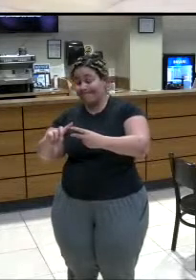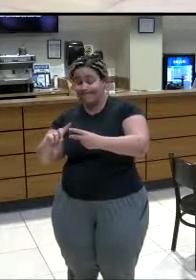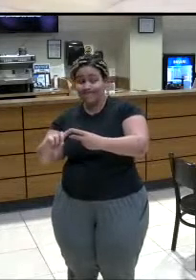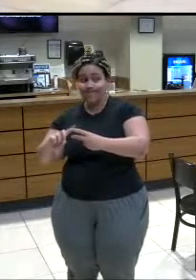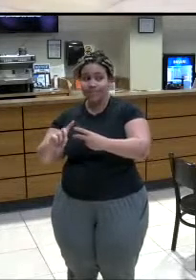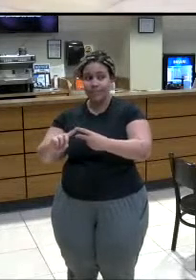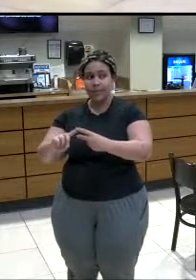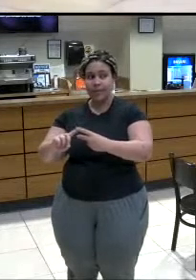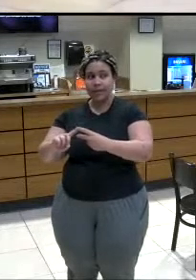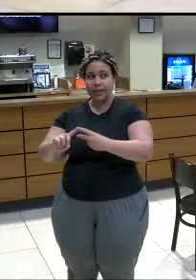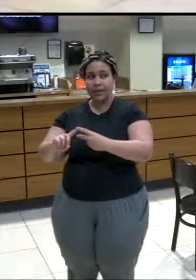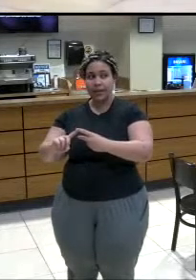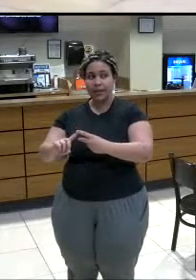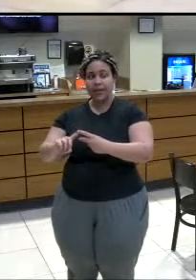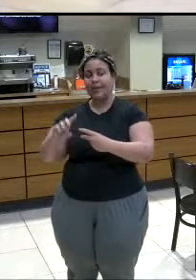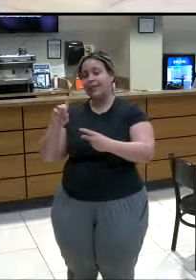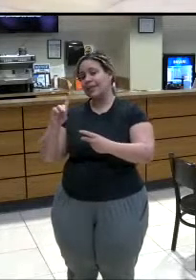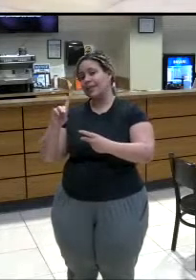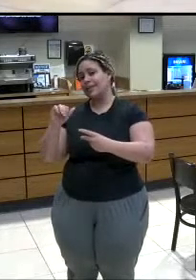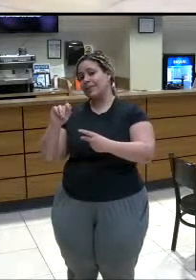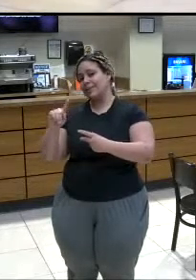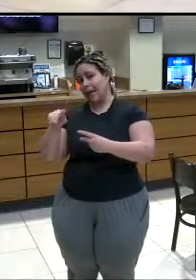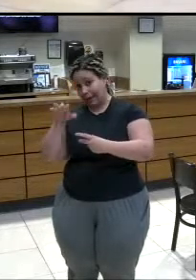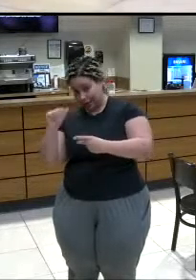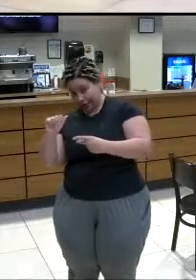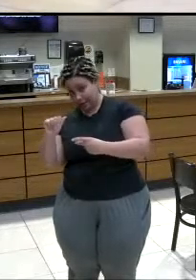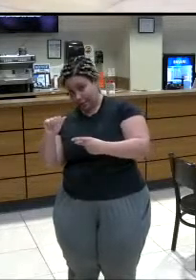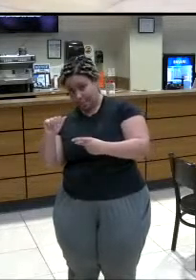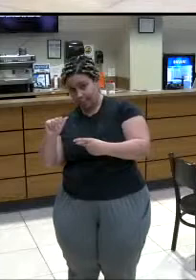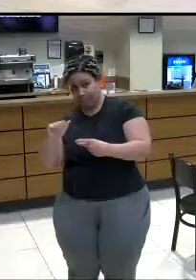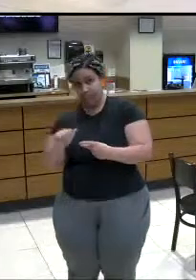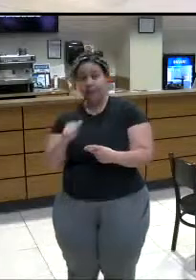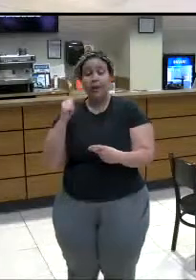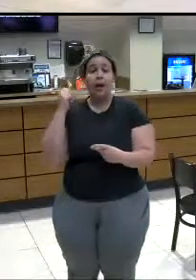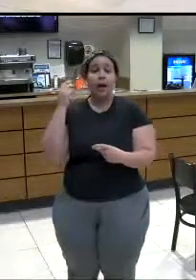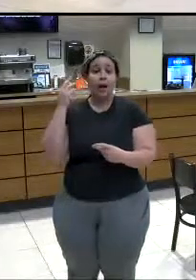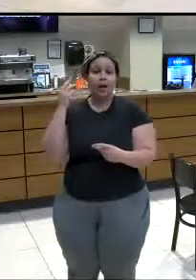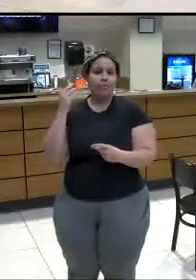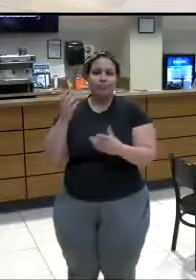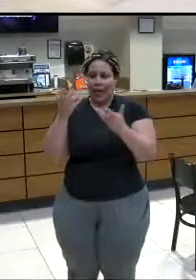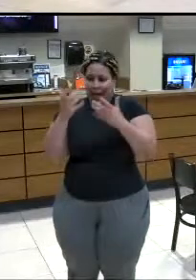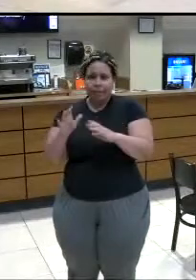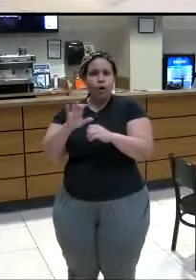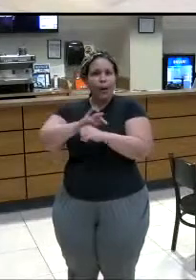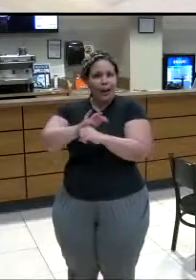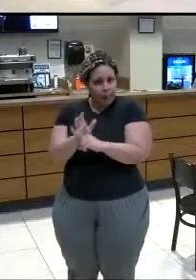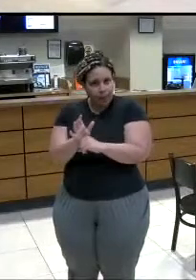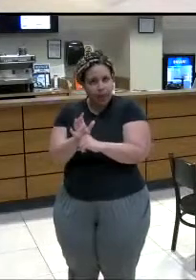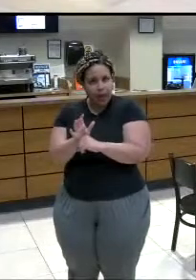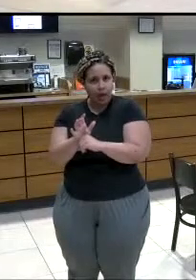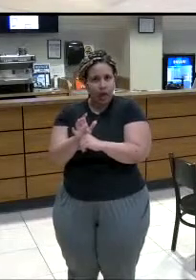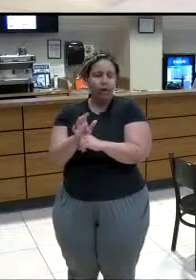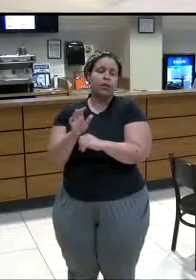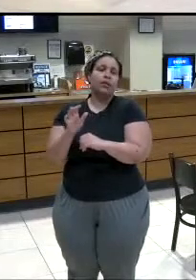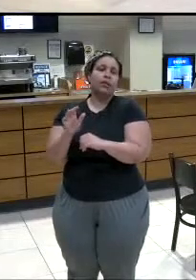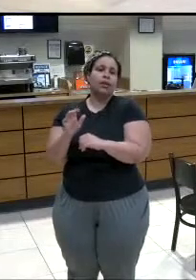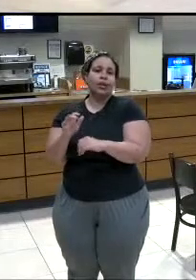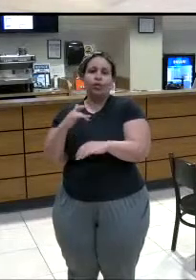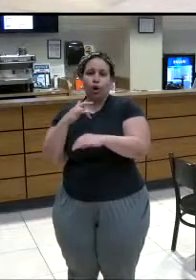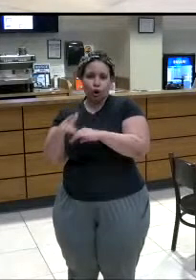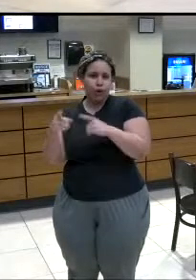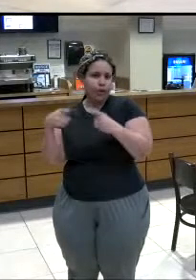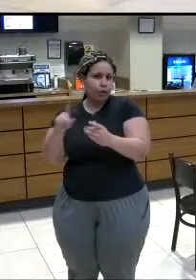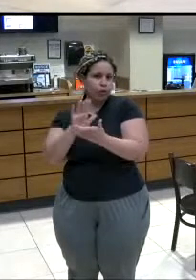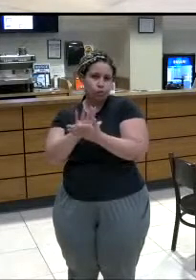data set off because our students came back from a pandemic and then they took this very early in the school year.